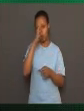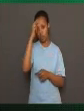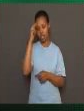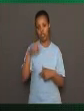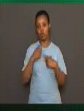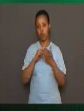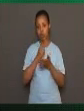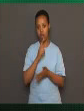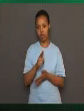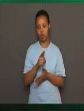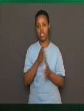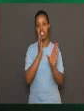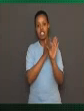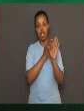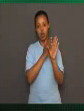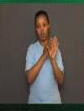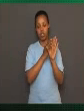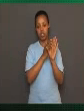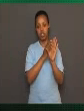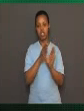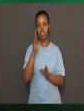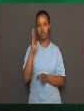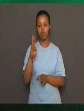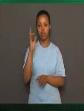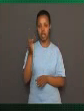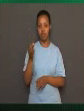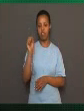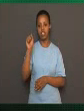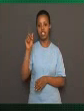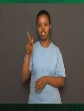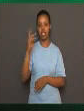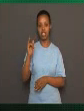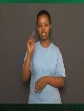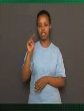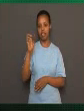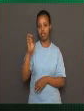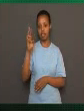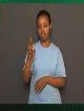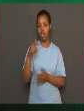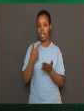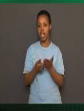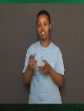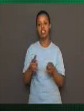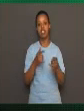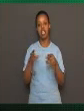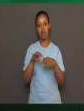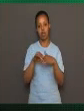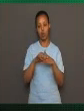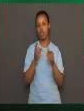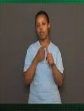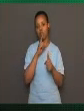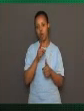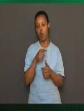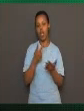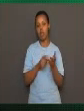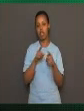The psychologist B.F. Skinner was the person to pioneer this method of